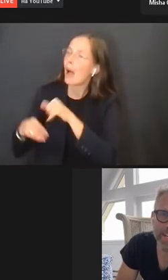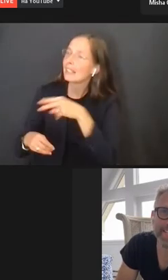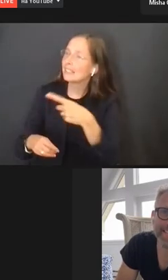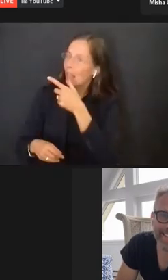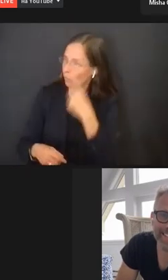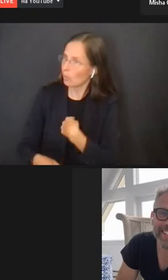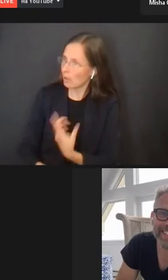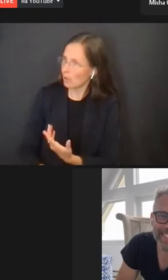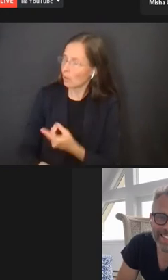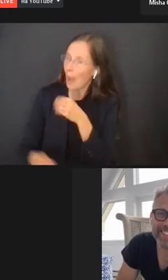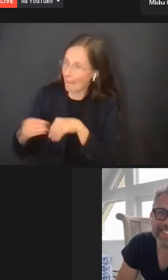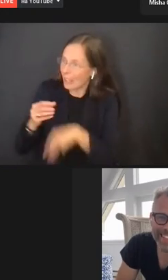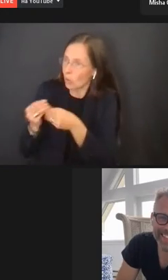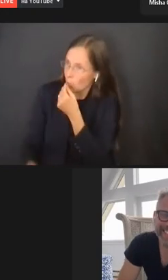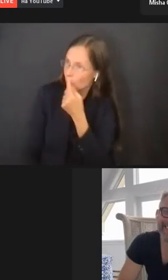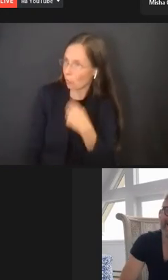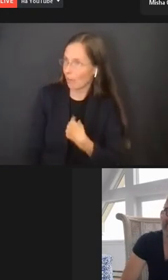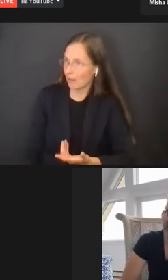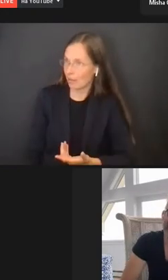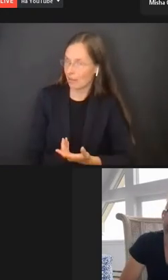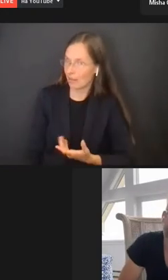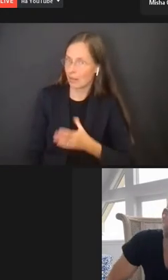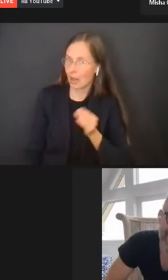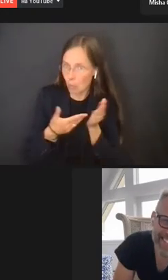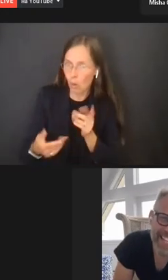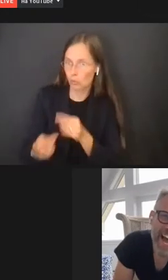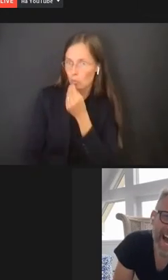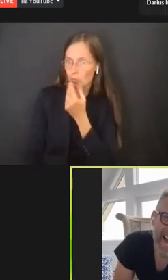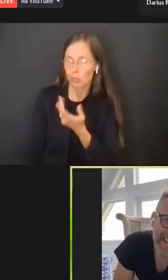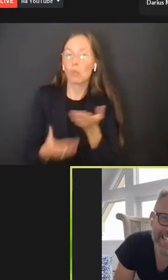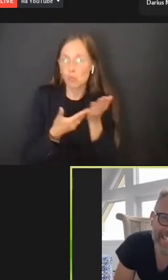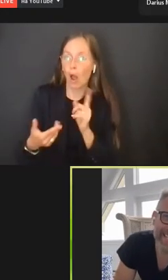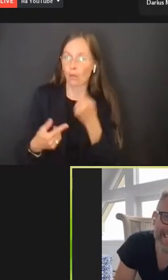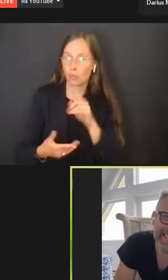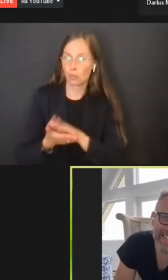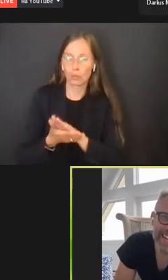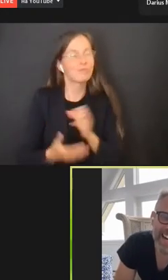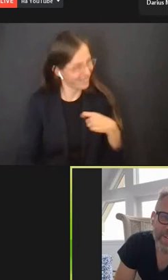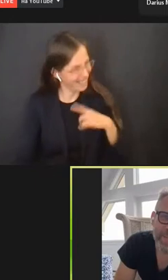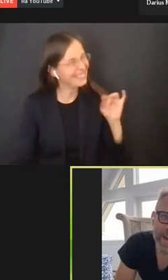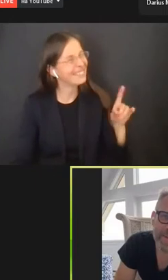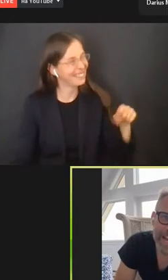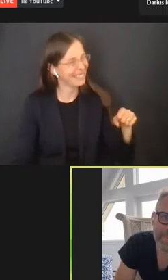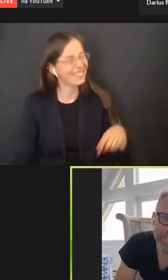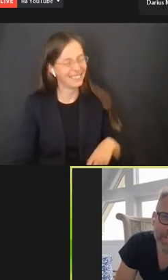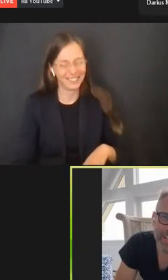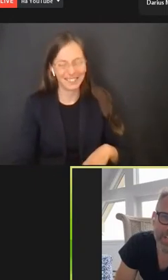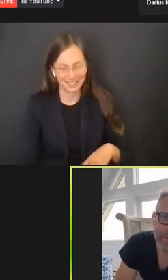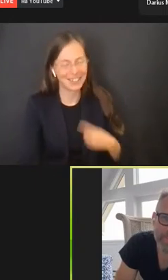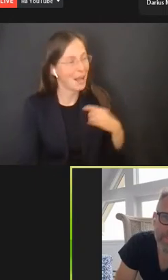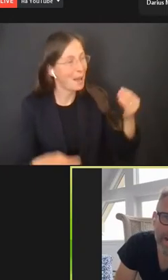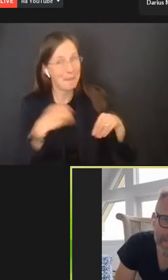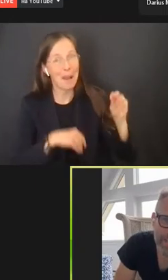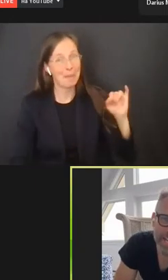you packed extra food for me and brought it to school. I actually did. I would pack Misha lunch.